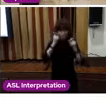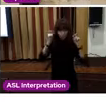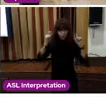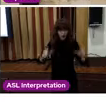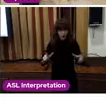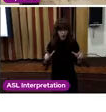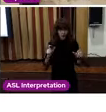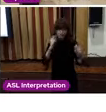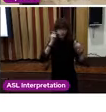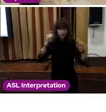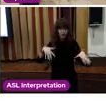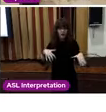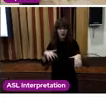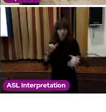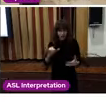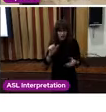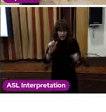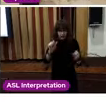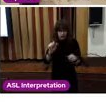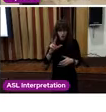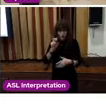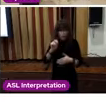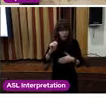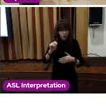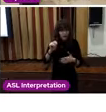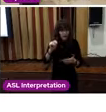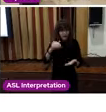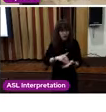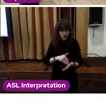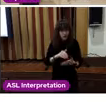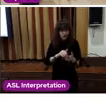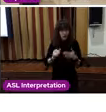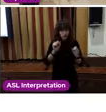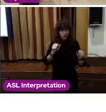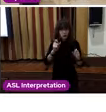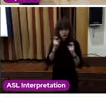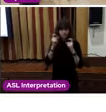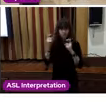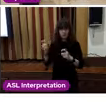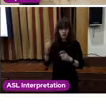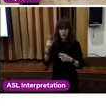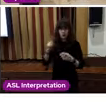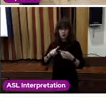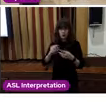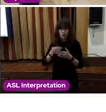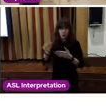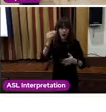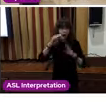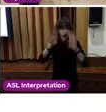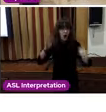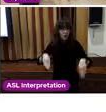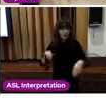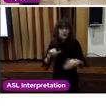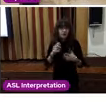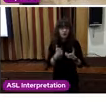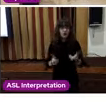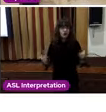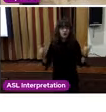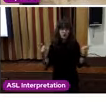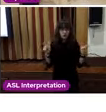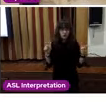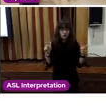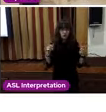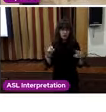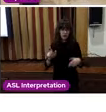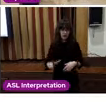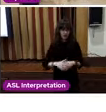that's a down payment for a house that's just gone overnight. It's just an enormous setback. So one of the things that